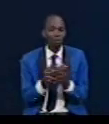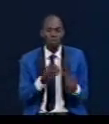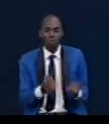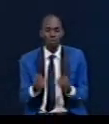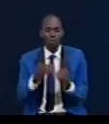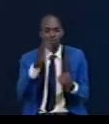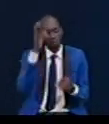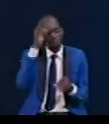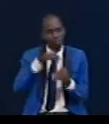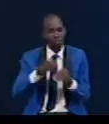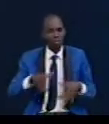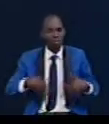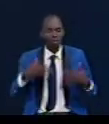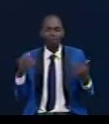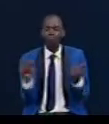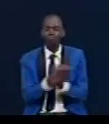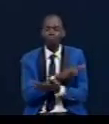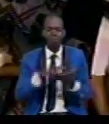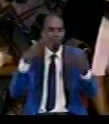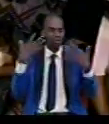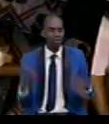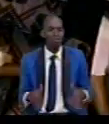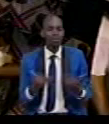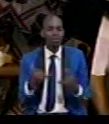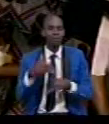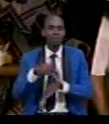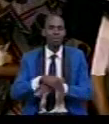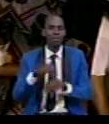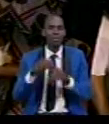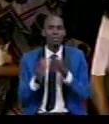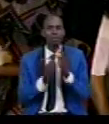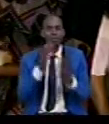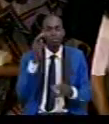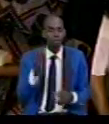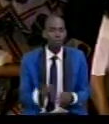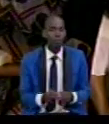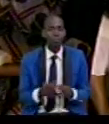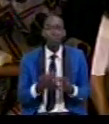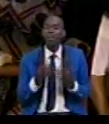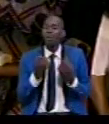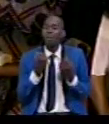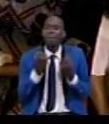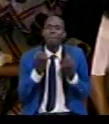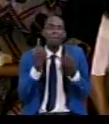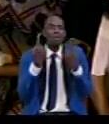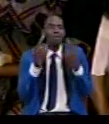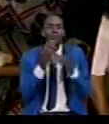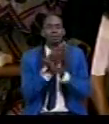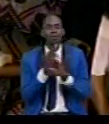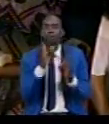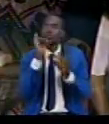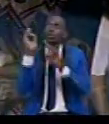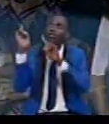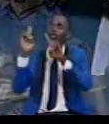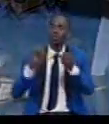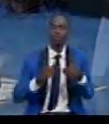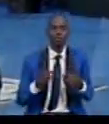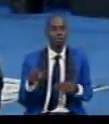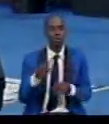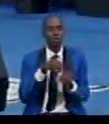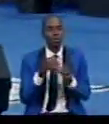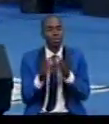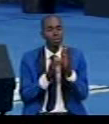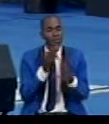finish and destroy tonight in Jesus' name. Amazing freedom is coming to you. Because of